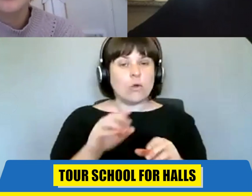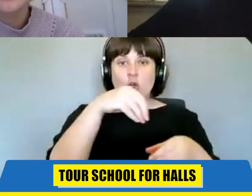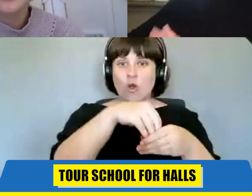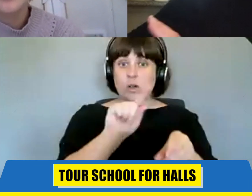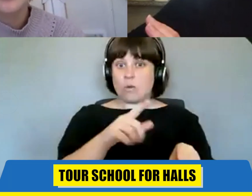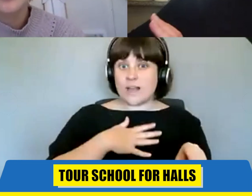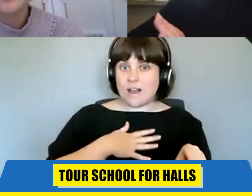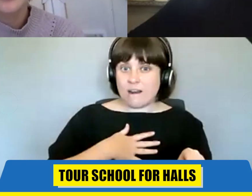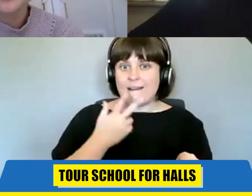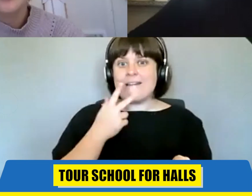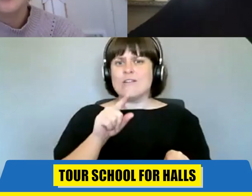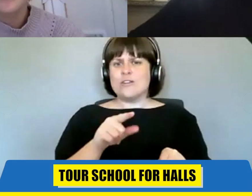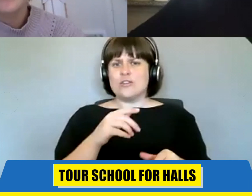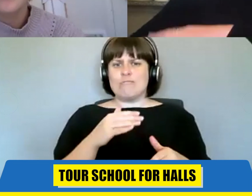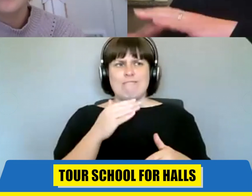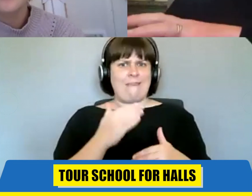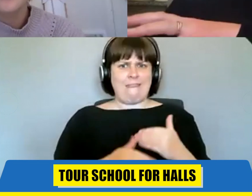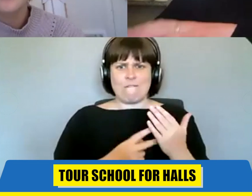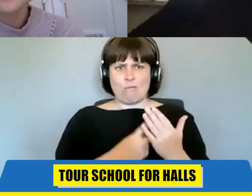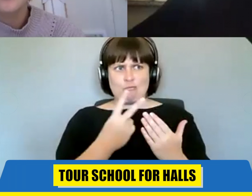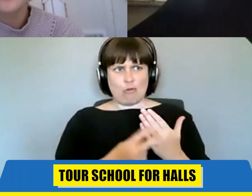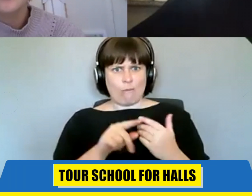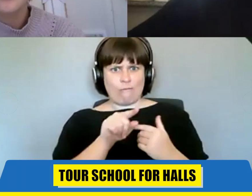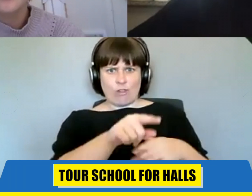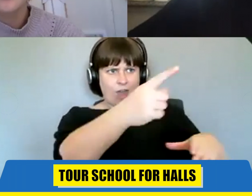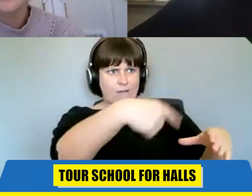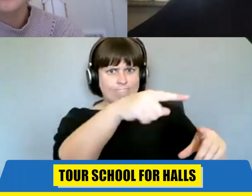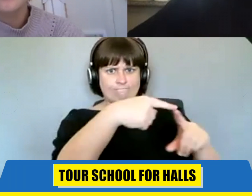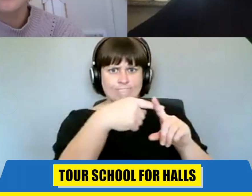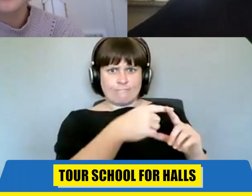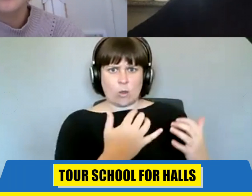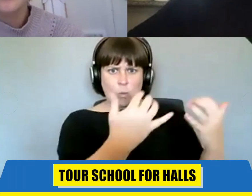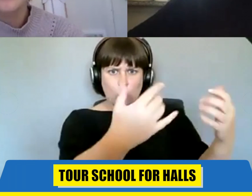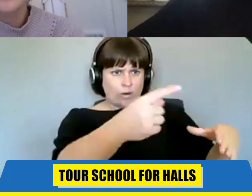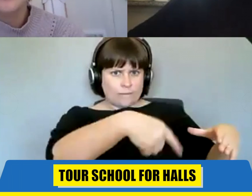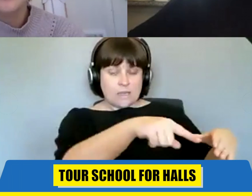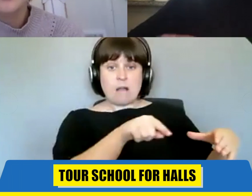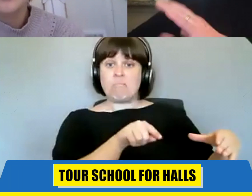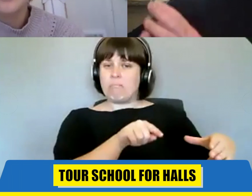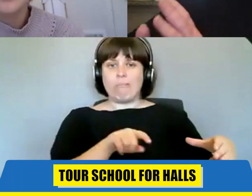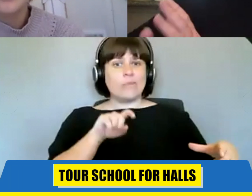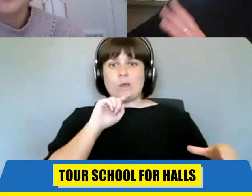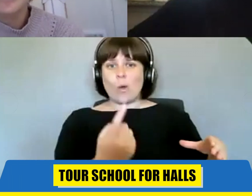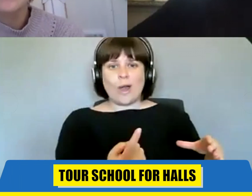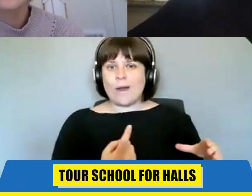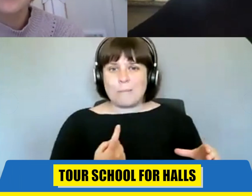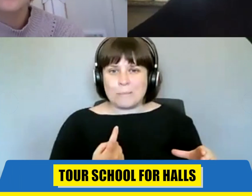If you've never programmed anything that these particular target audiences are interested in, then they're probably not going to come.